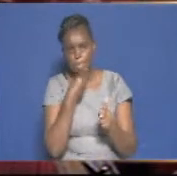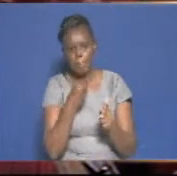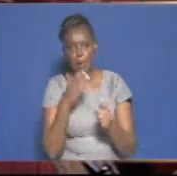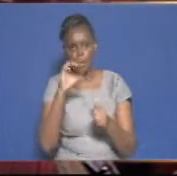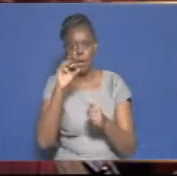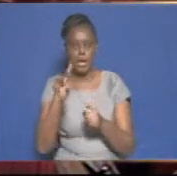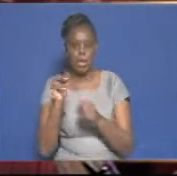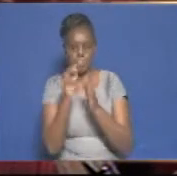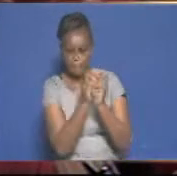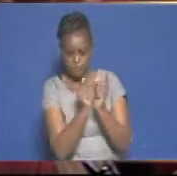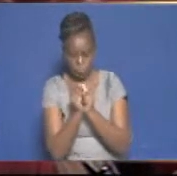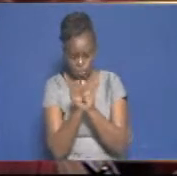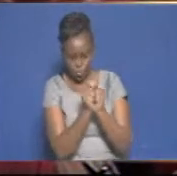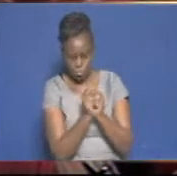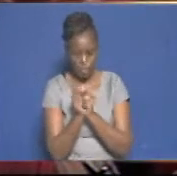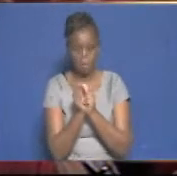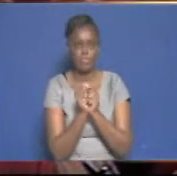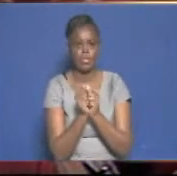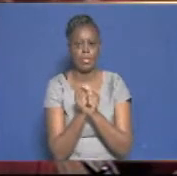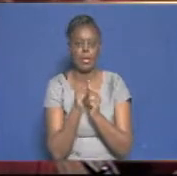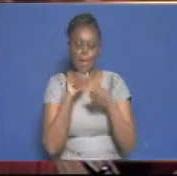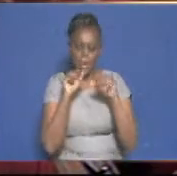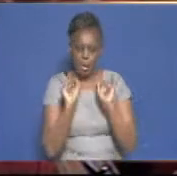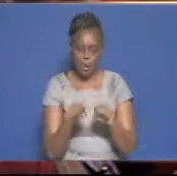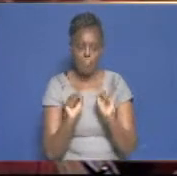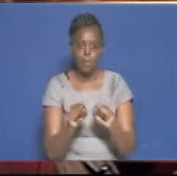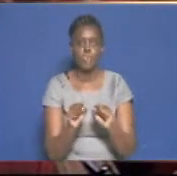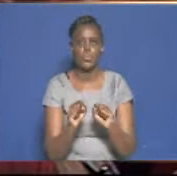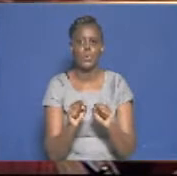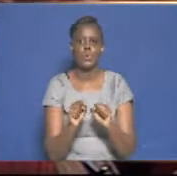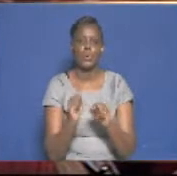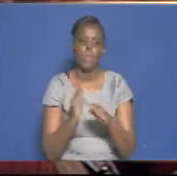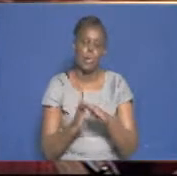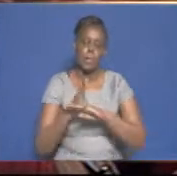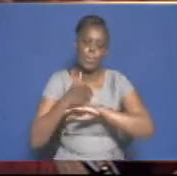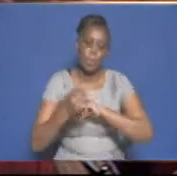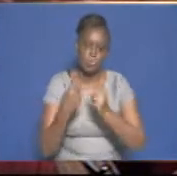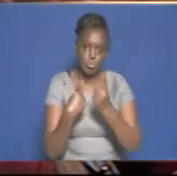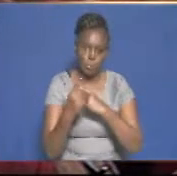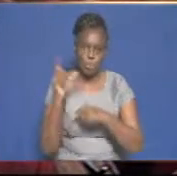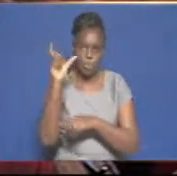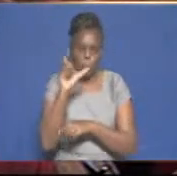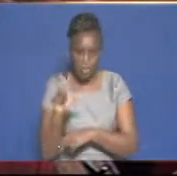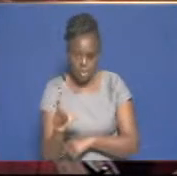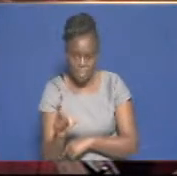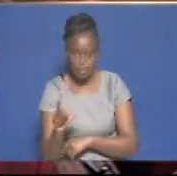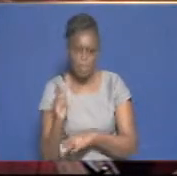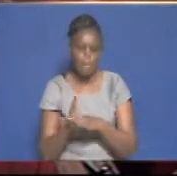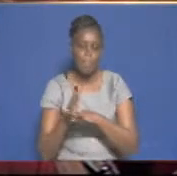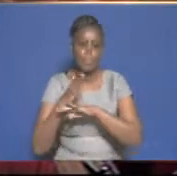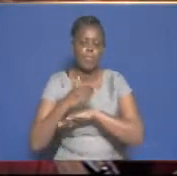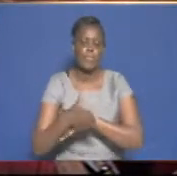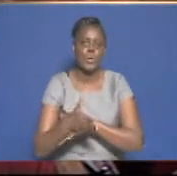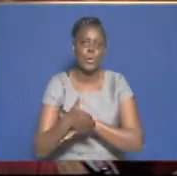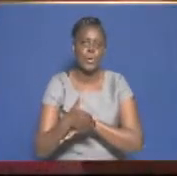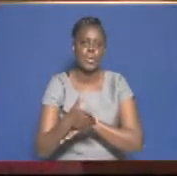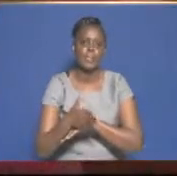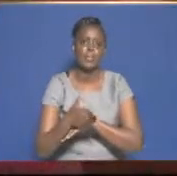ODM, he was always a voice of reason and was able to go beyond regions, beyond